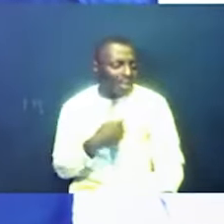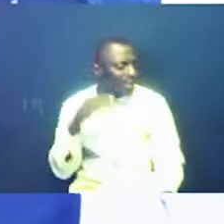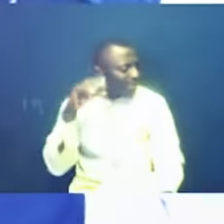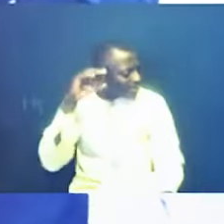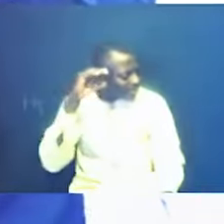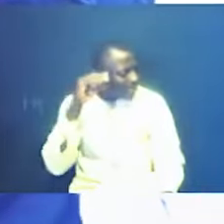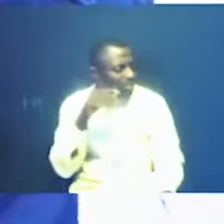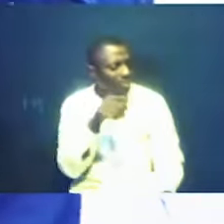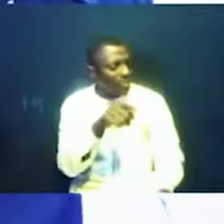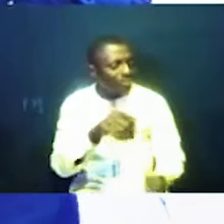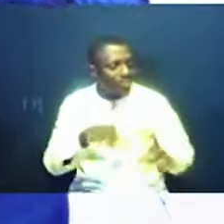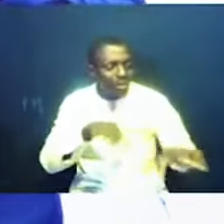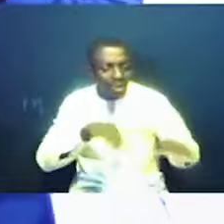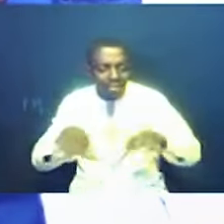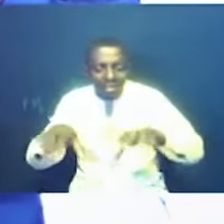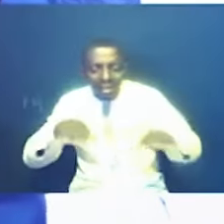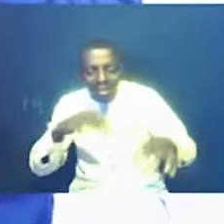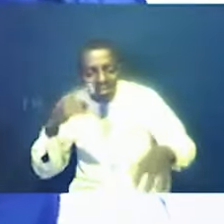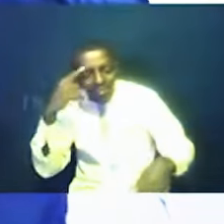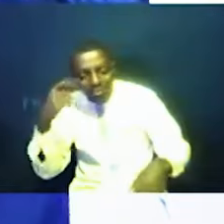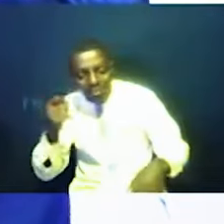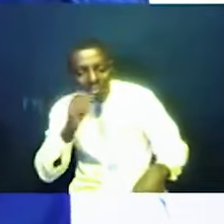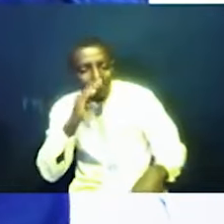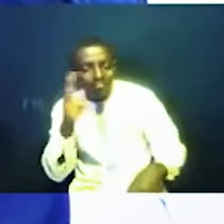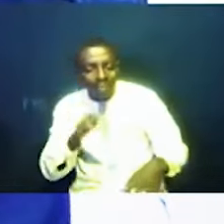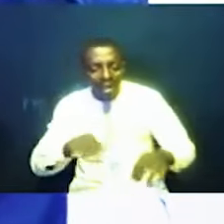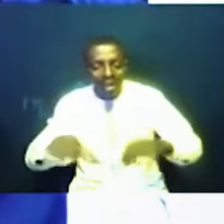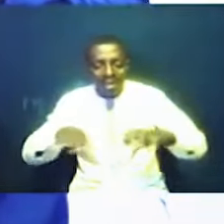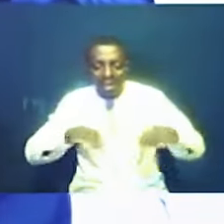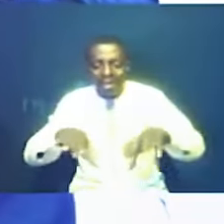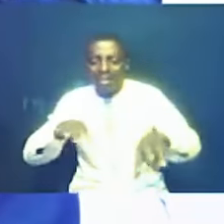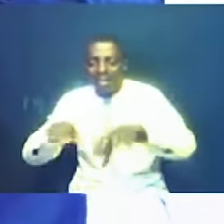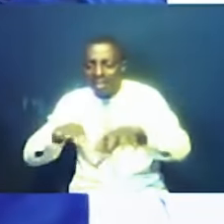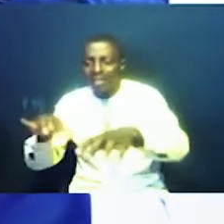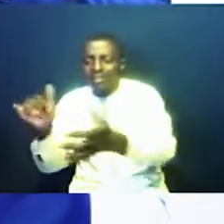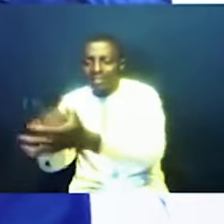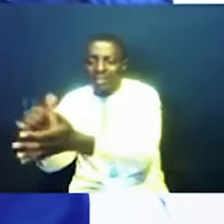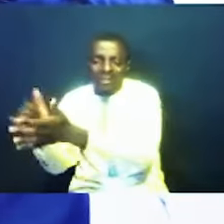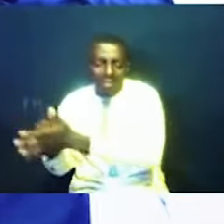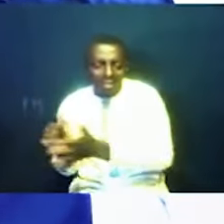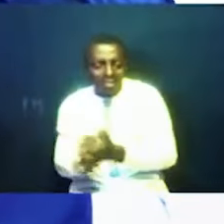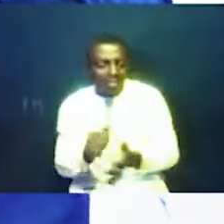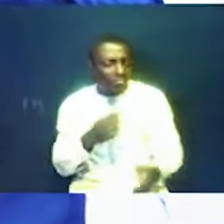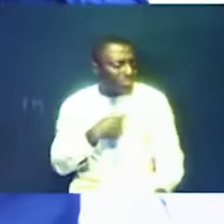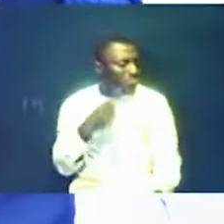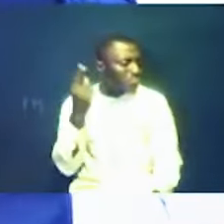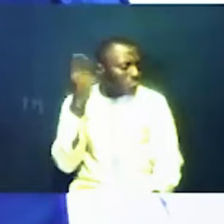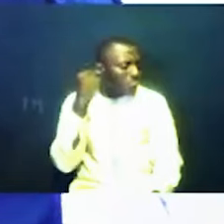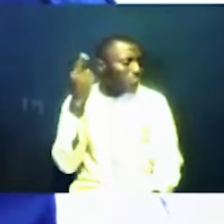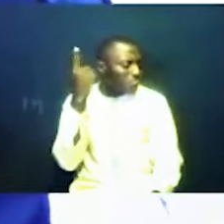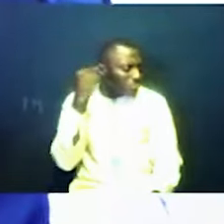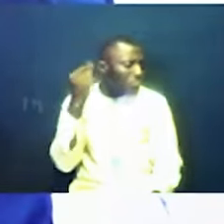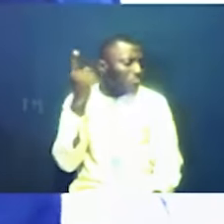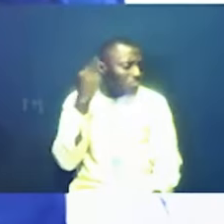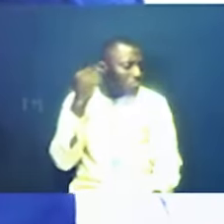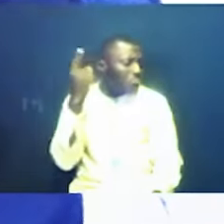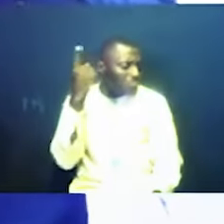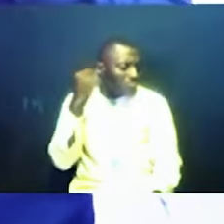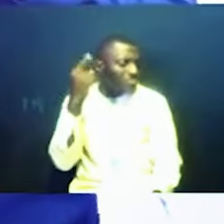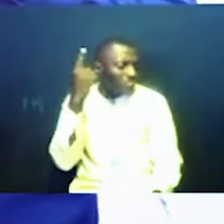won se adenti anamudi san semyi na metimun sem moni ya efri omanyi nyina